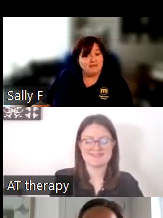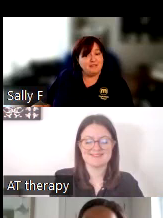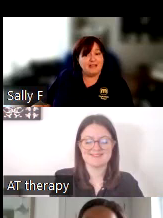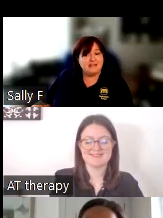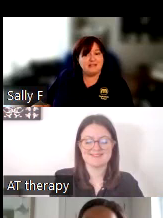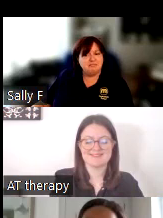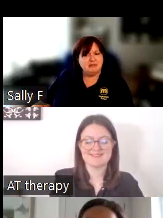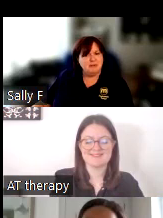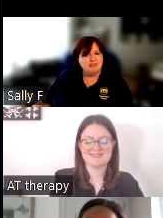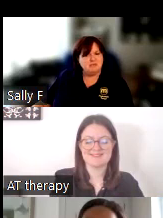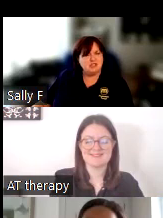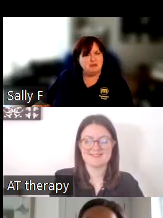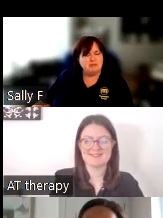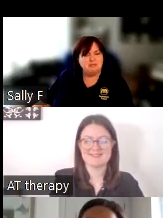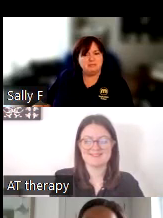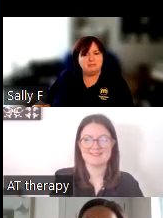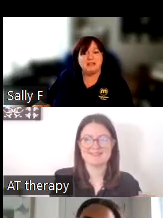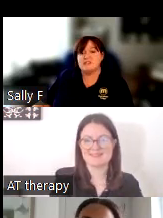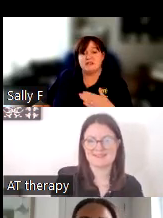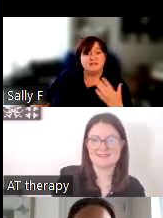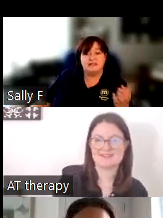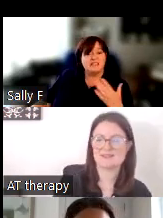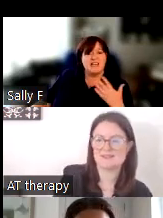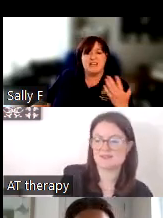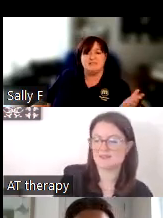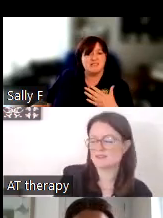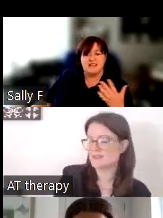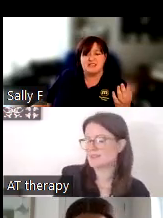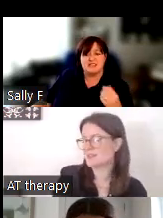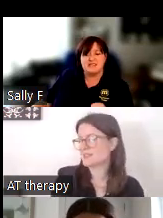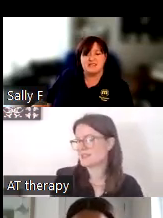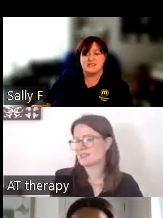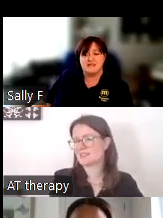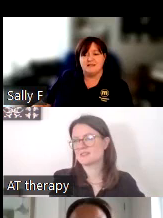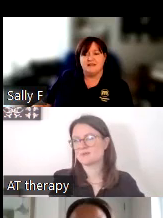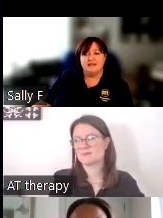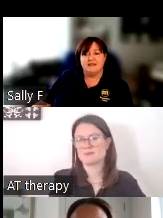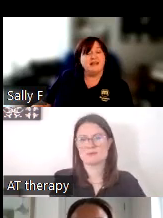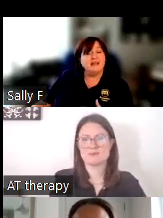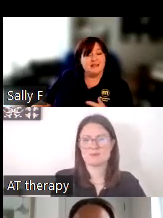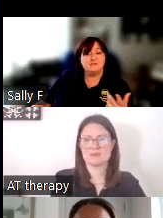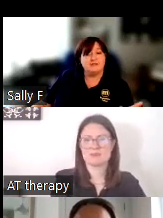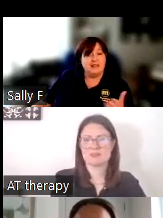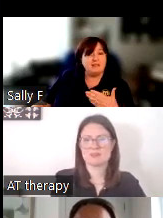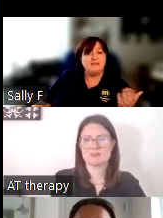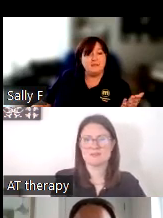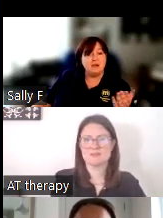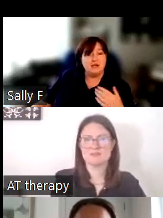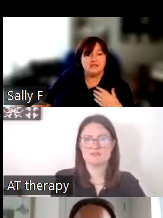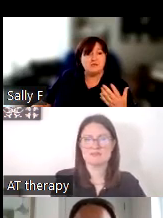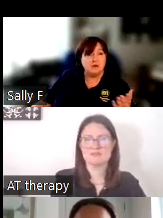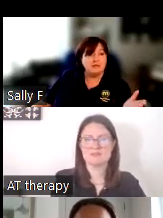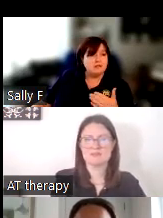And then after that, I said, how about some soup? These key sentences. And then I gave him, found out